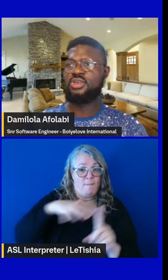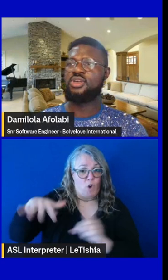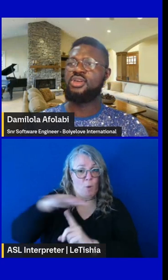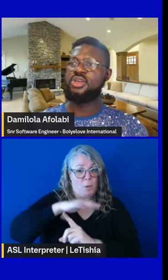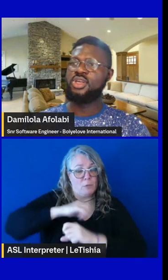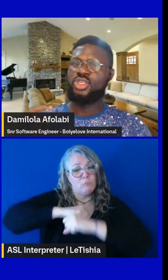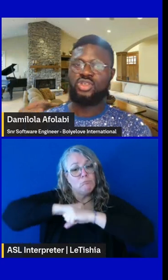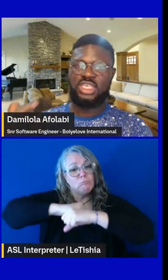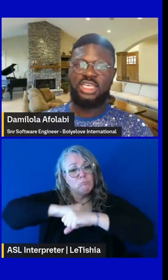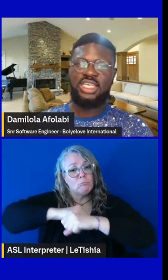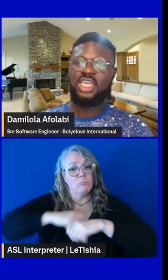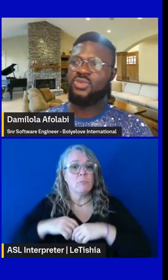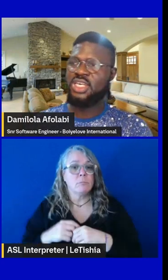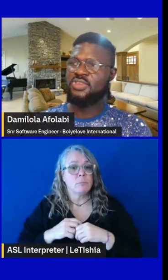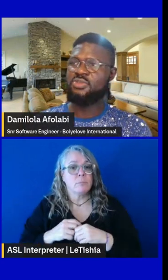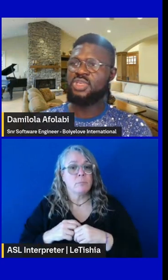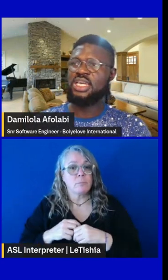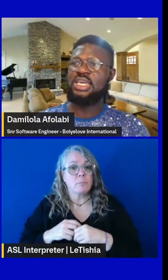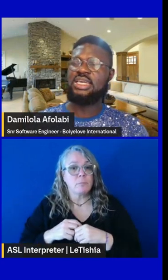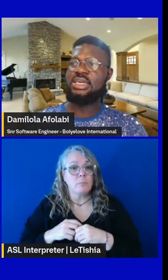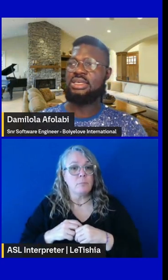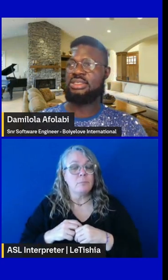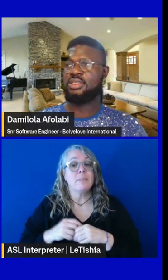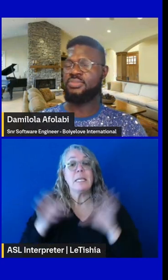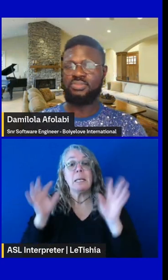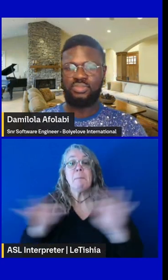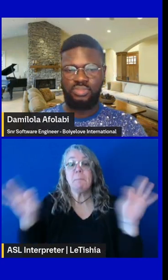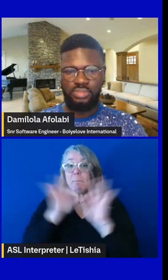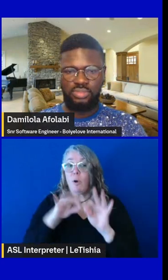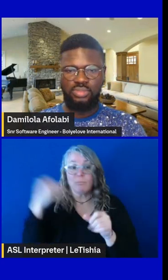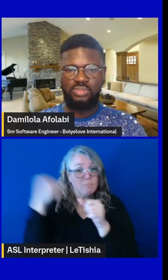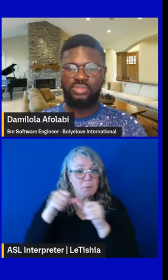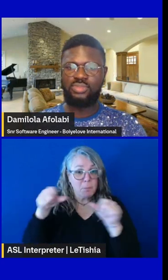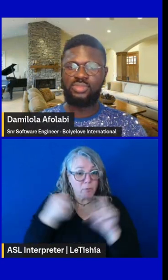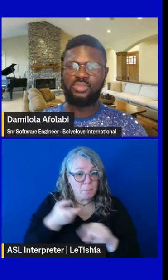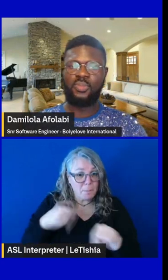secure. So the key takeaways from here is